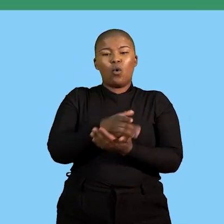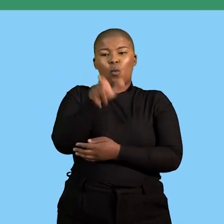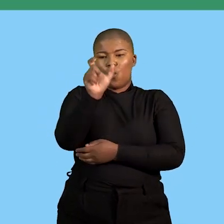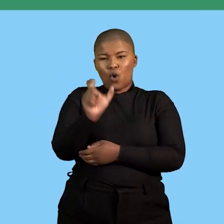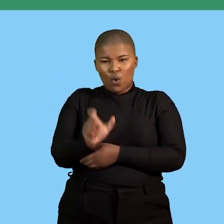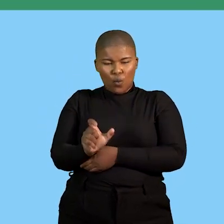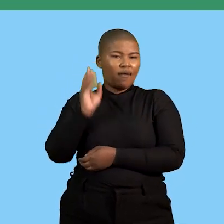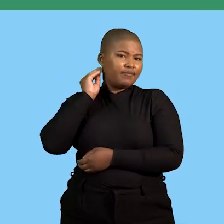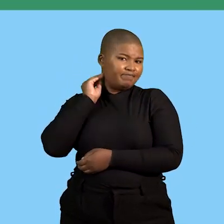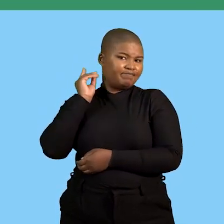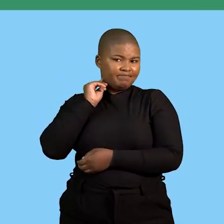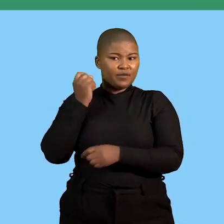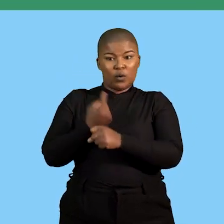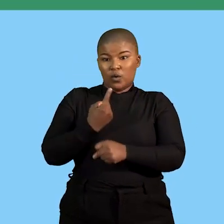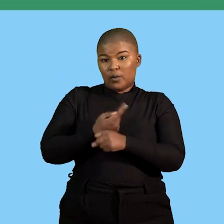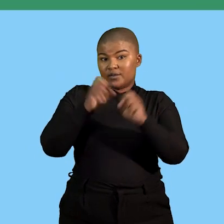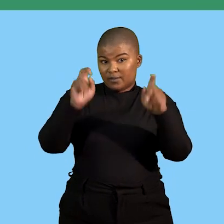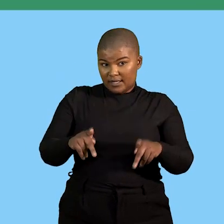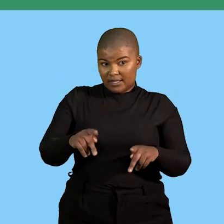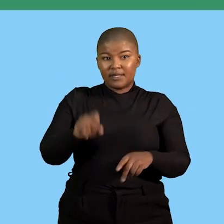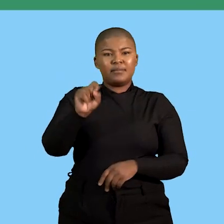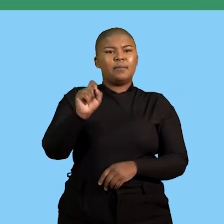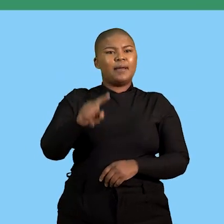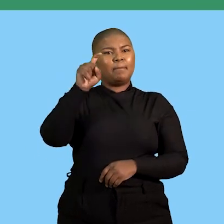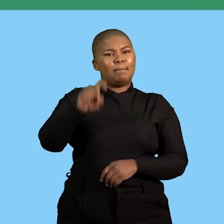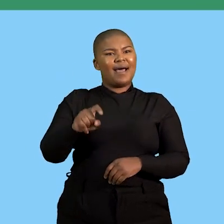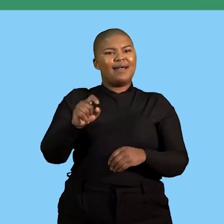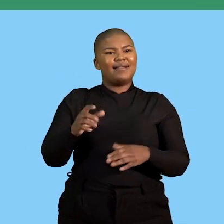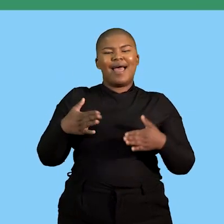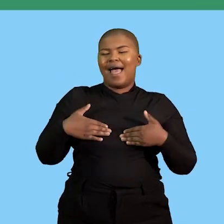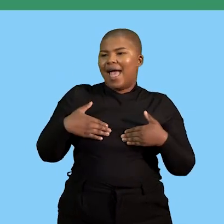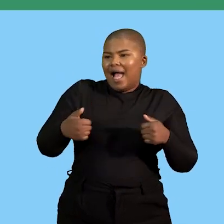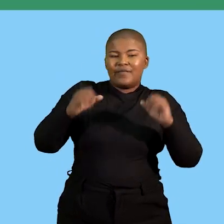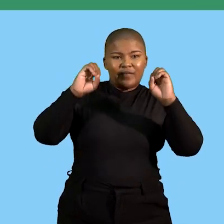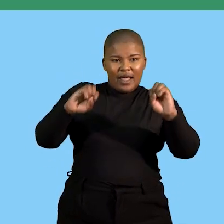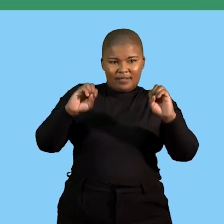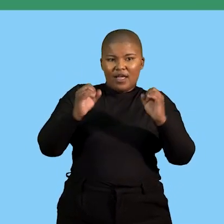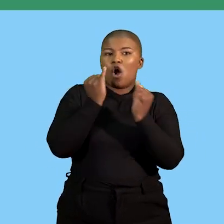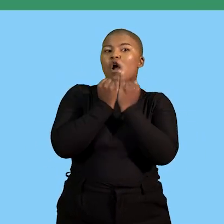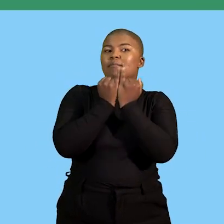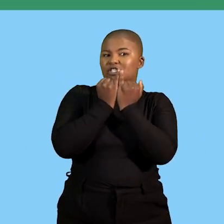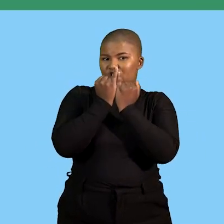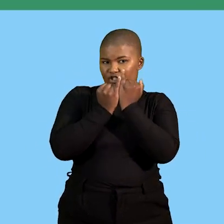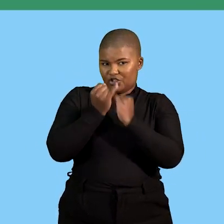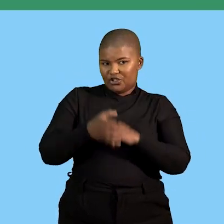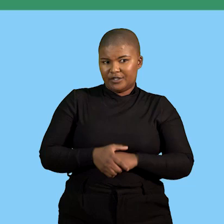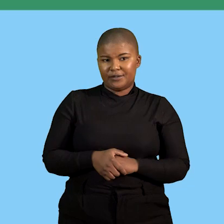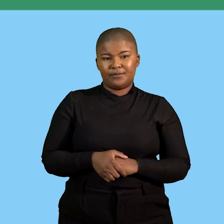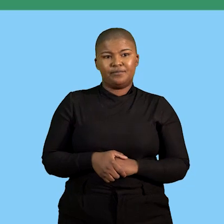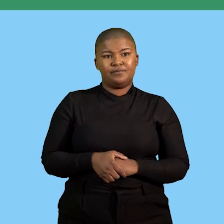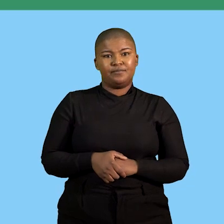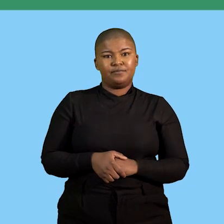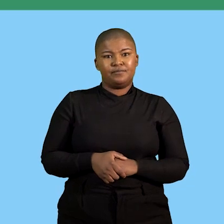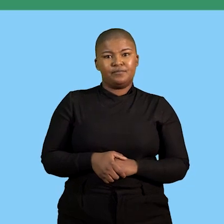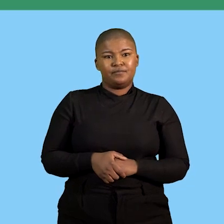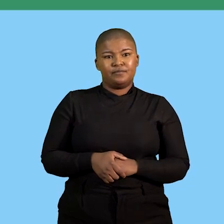our keywords with that being said. So this is supposed to be unhealthy competition. So with that being said, employees do